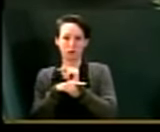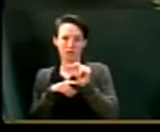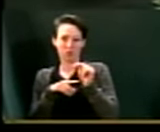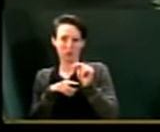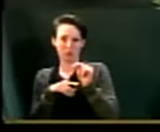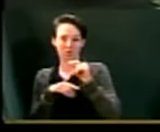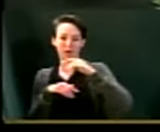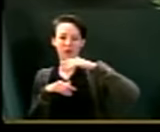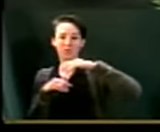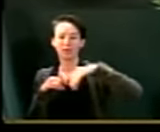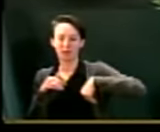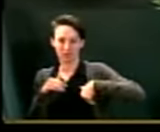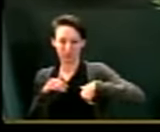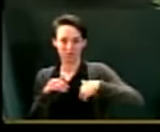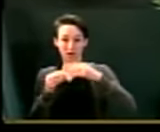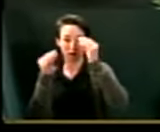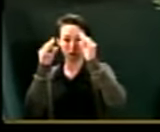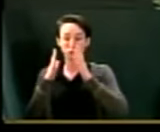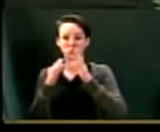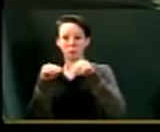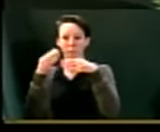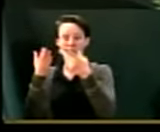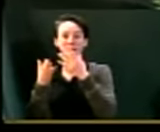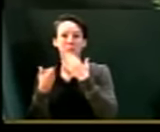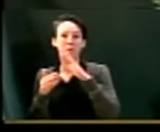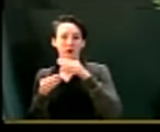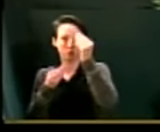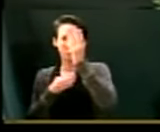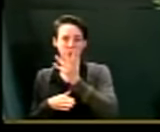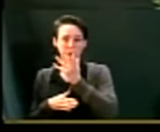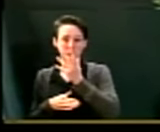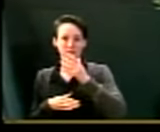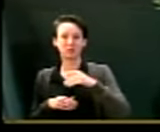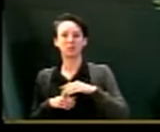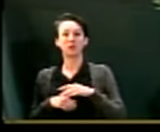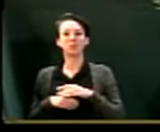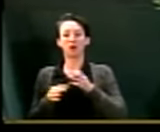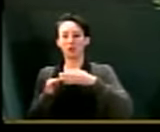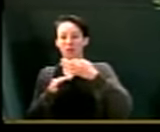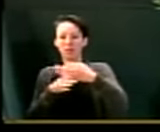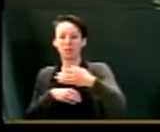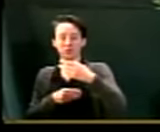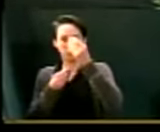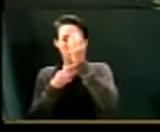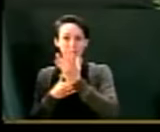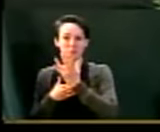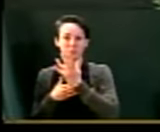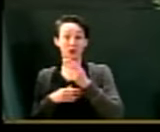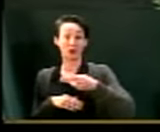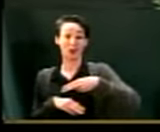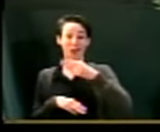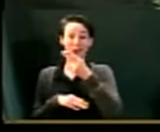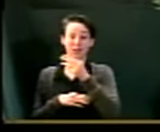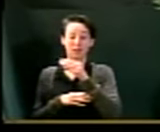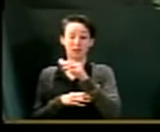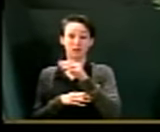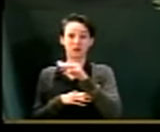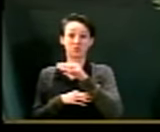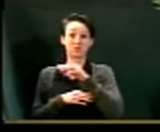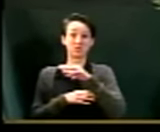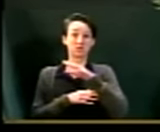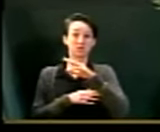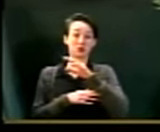given bad information, untimely information throughout the process. Teachers at high motility schools were at an immediate